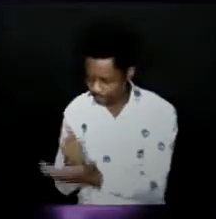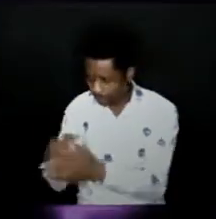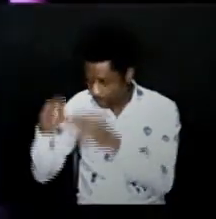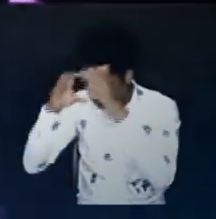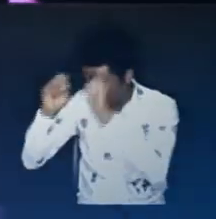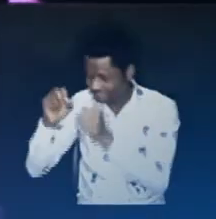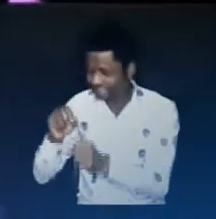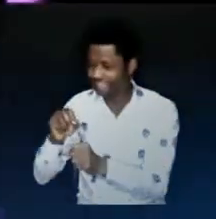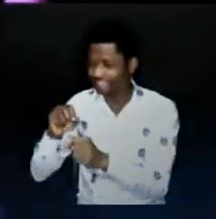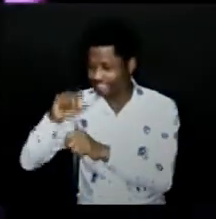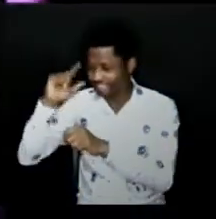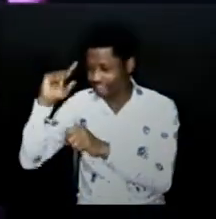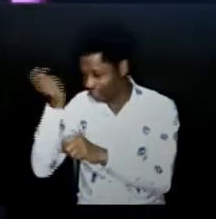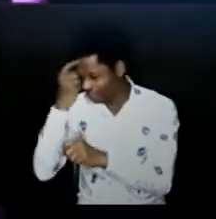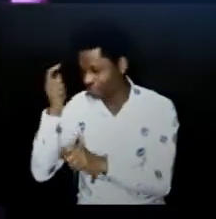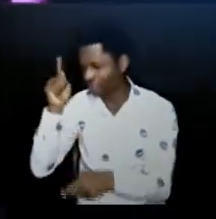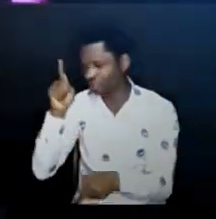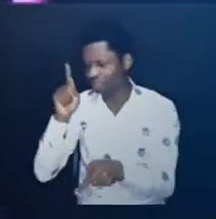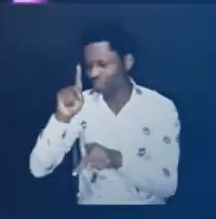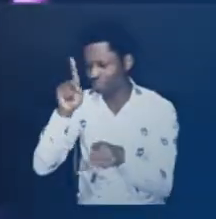it.